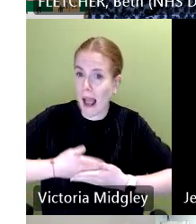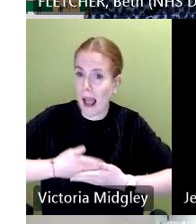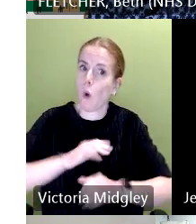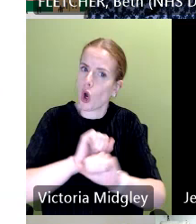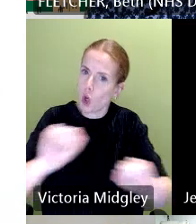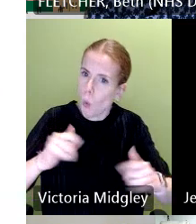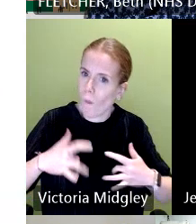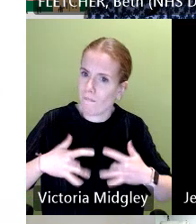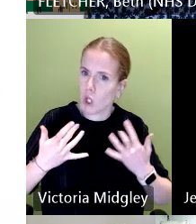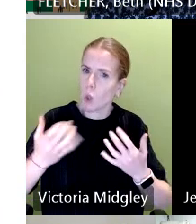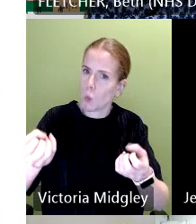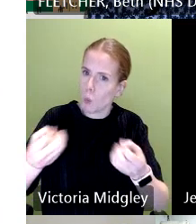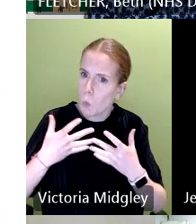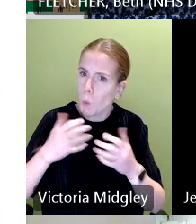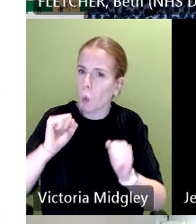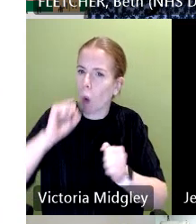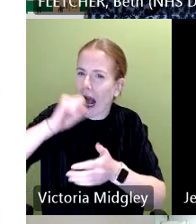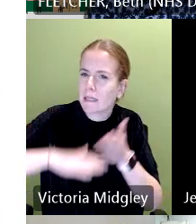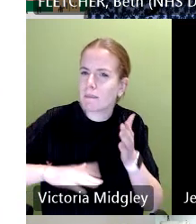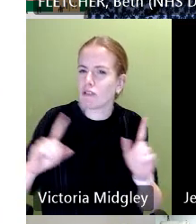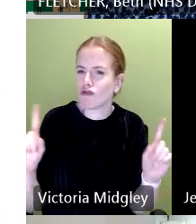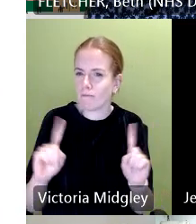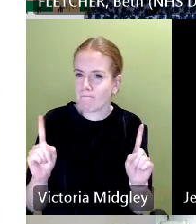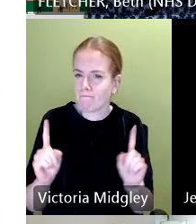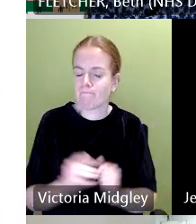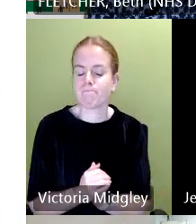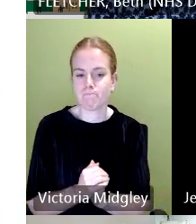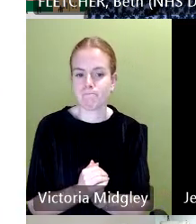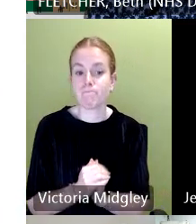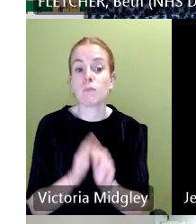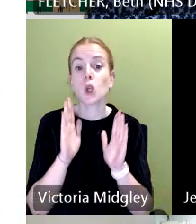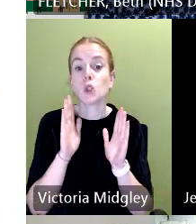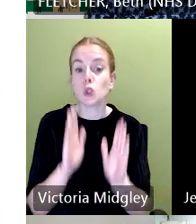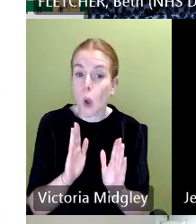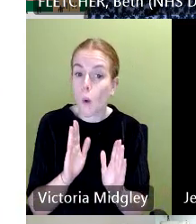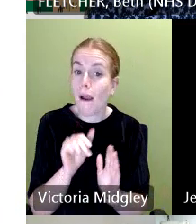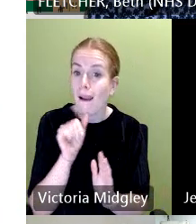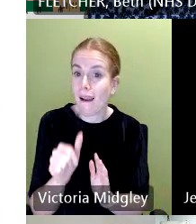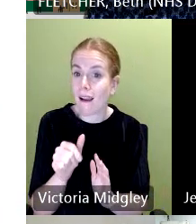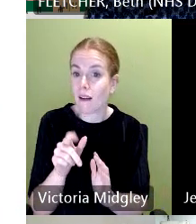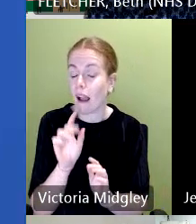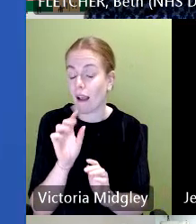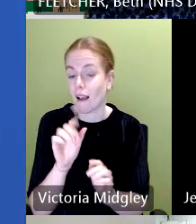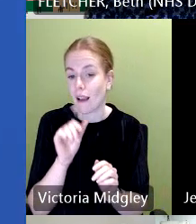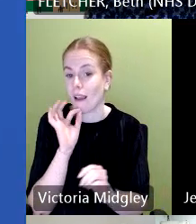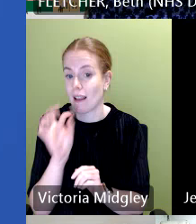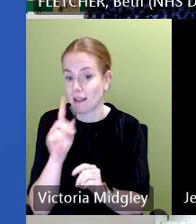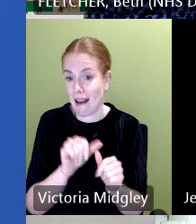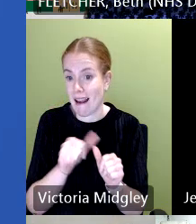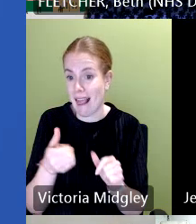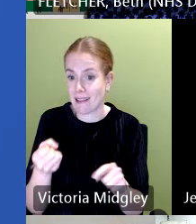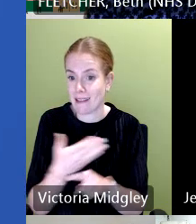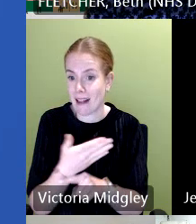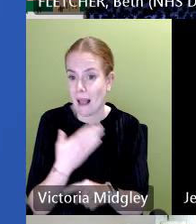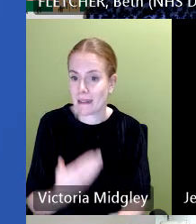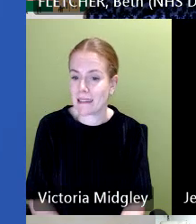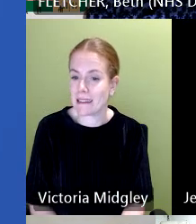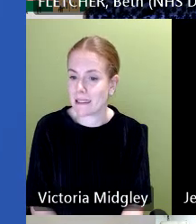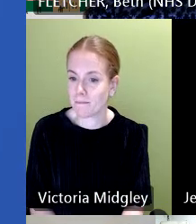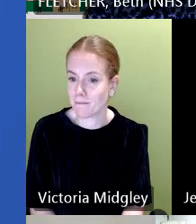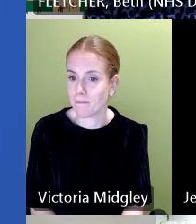and we'll sort of guide our thoughts. So I think, Beth, with that, I'll go to the next slide if that's okay. So I think this